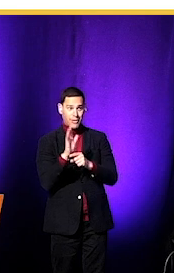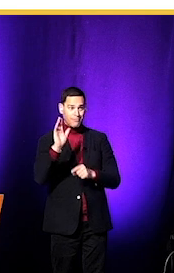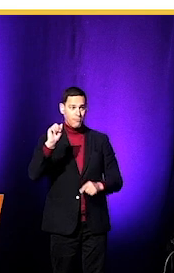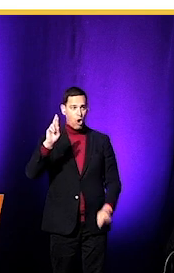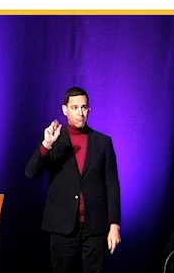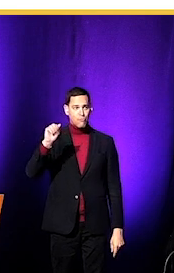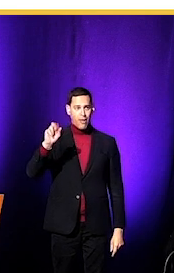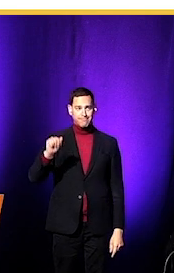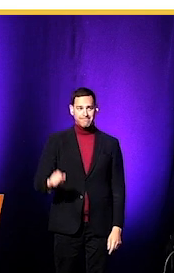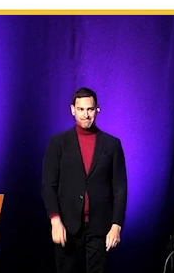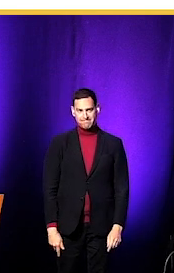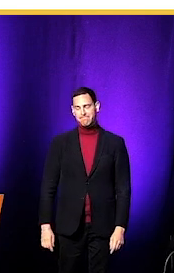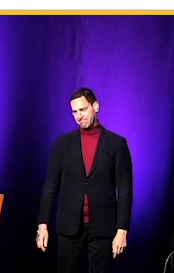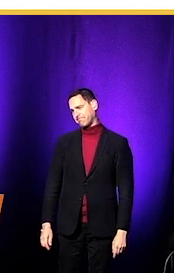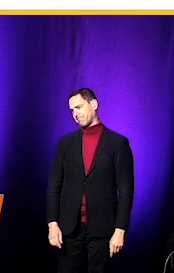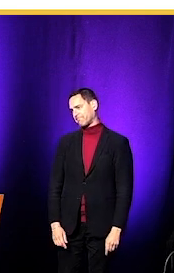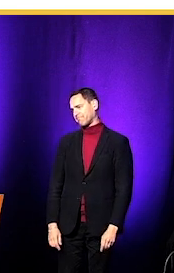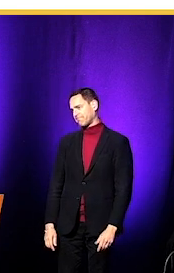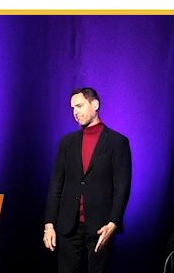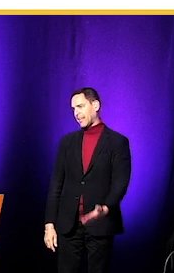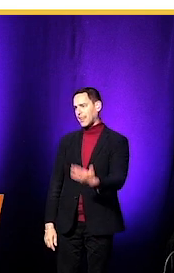Thank you.